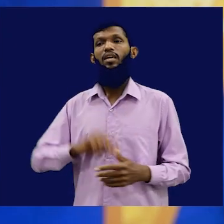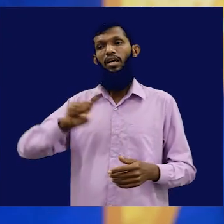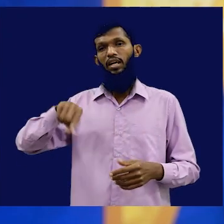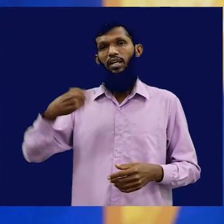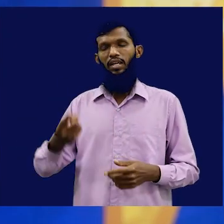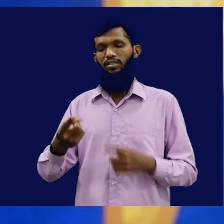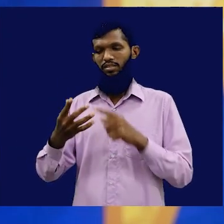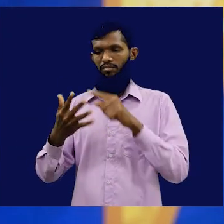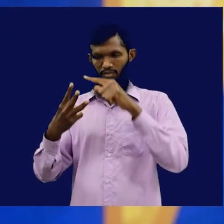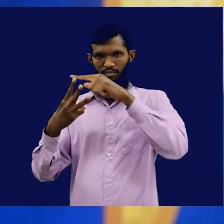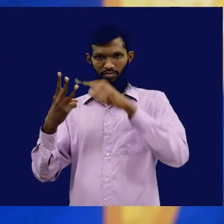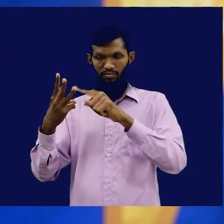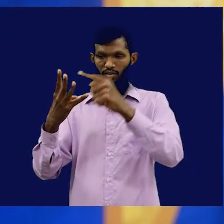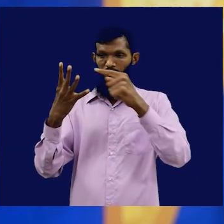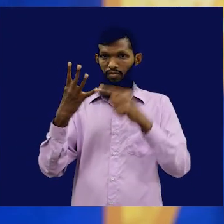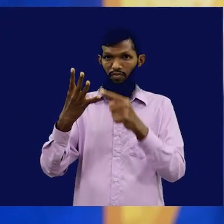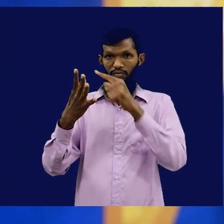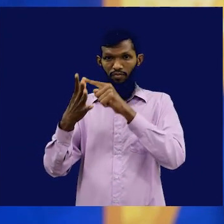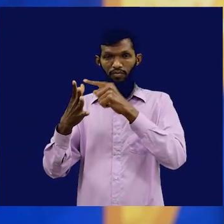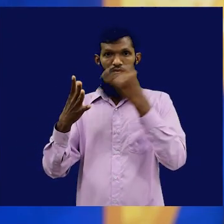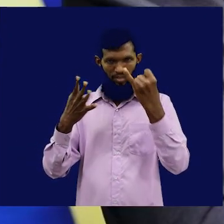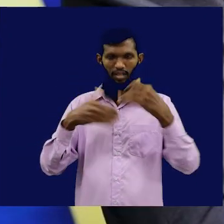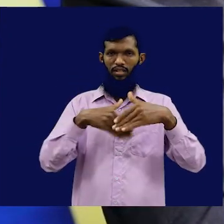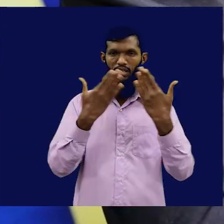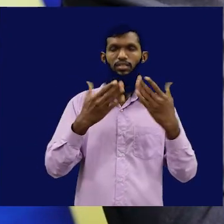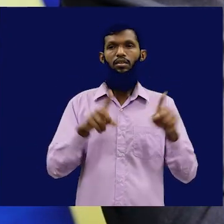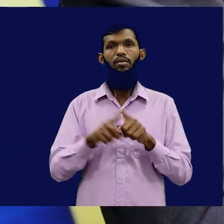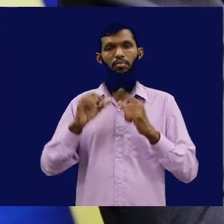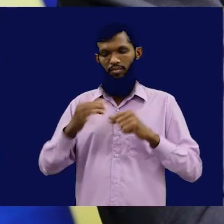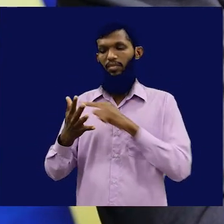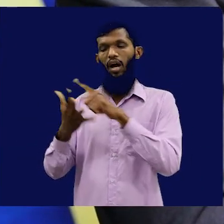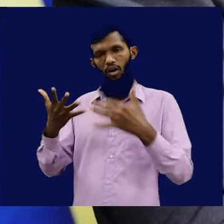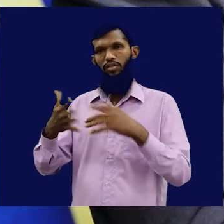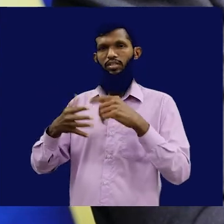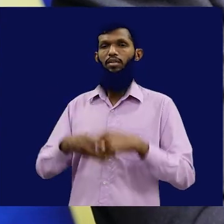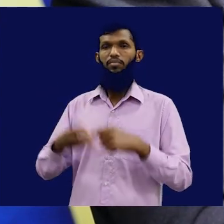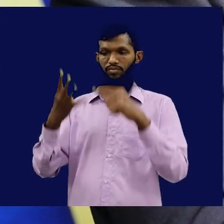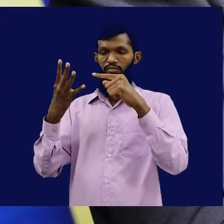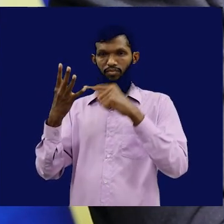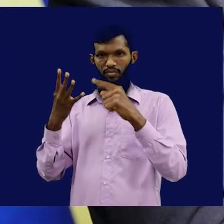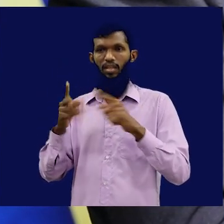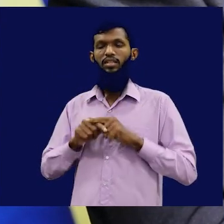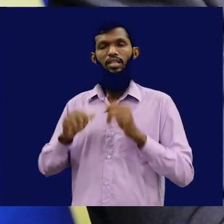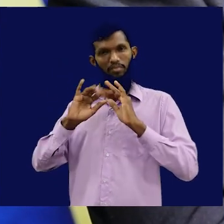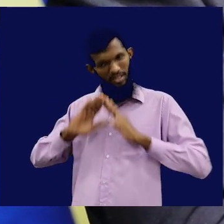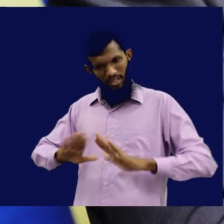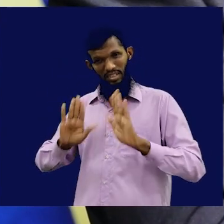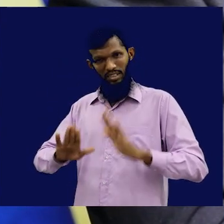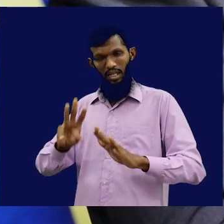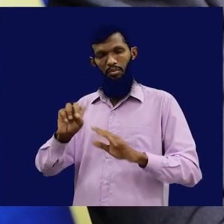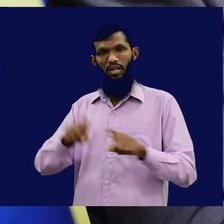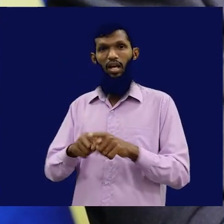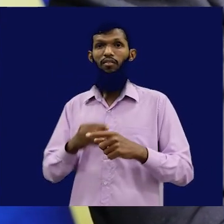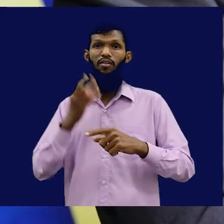Hajj, which is called in Arabic Ayyam al-Tashriq, you have to stay in Mina till Zawal time, that is of a Dhuhr